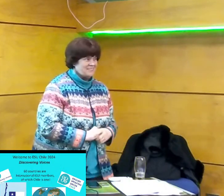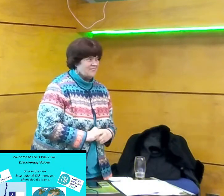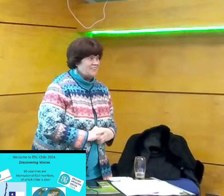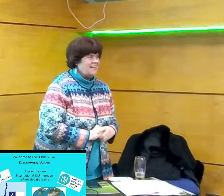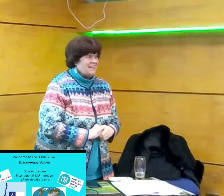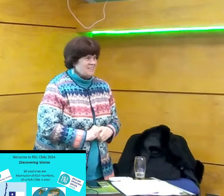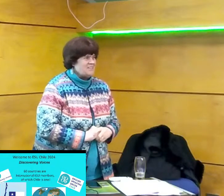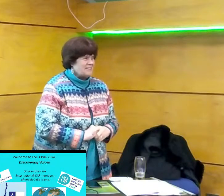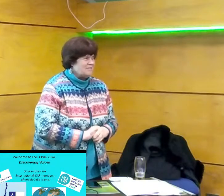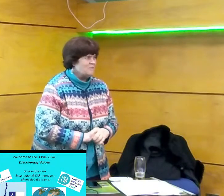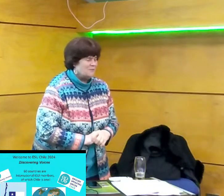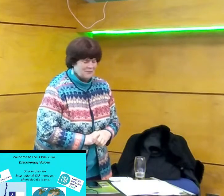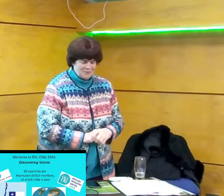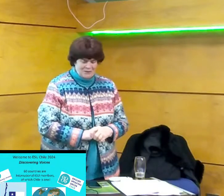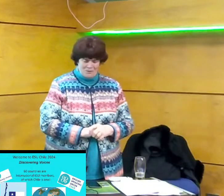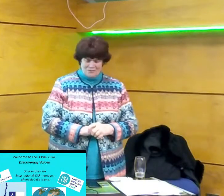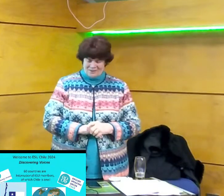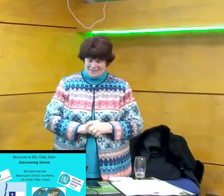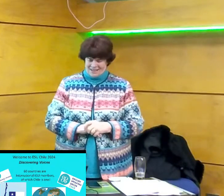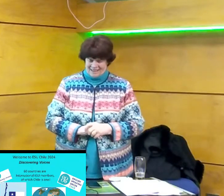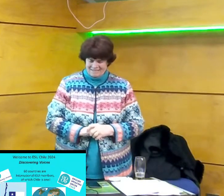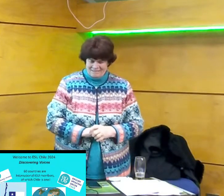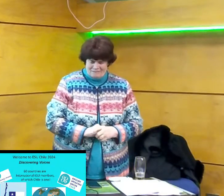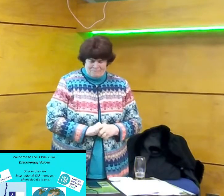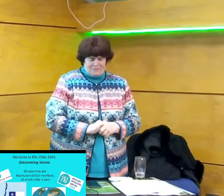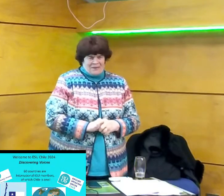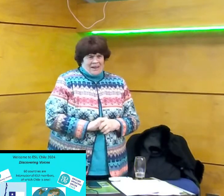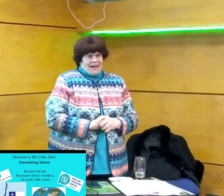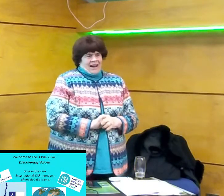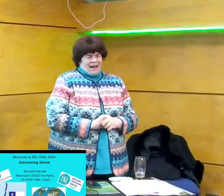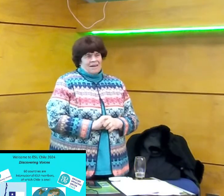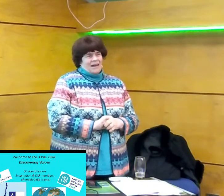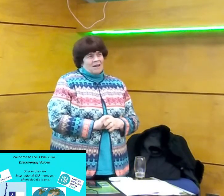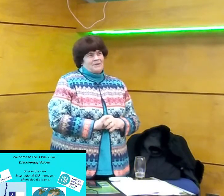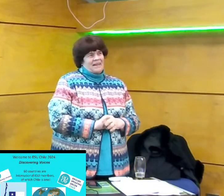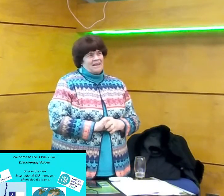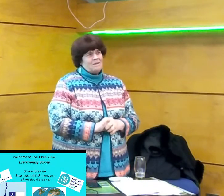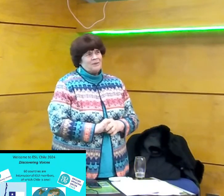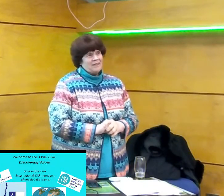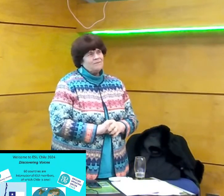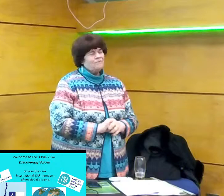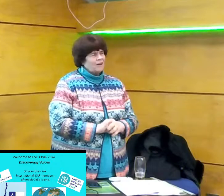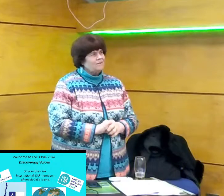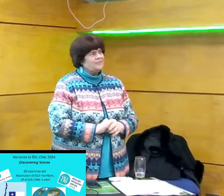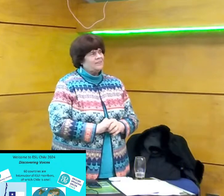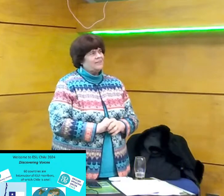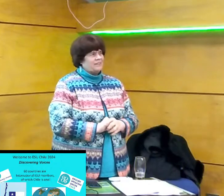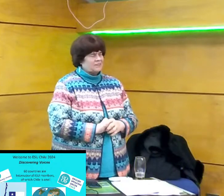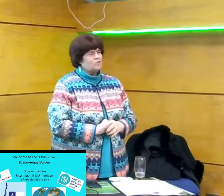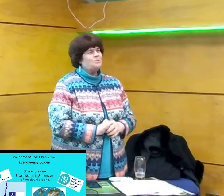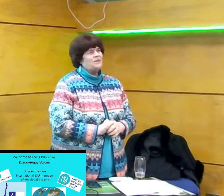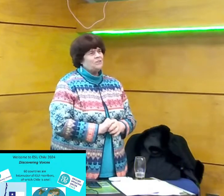that. So you can win them over on that. I